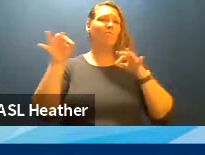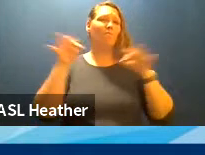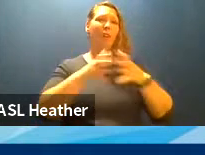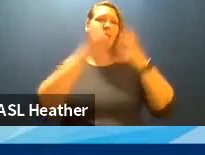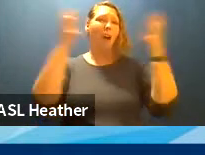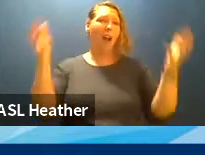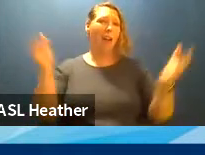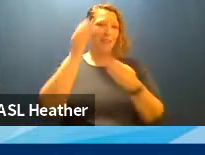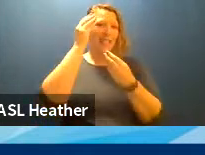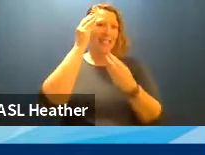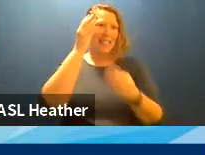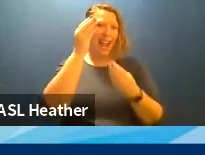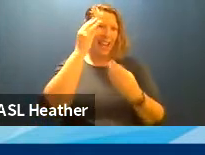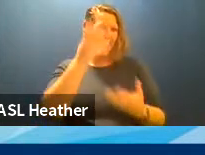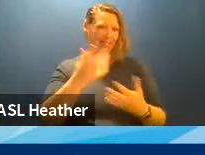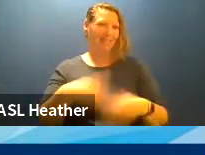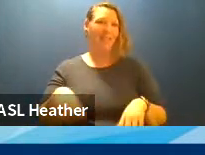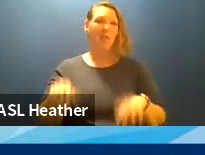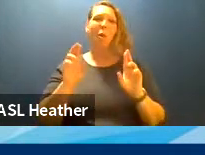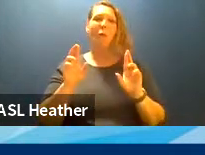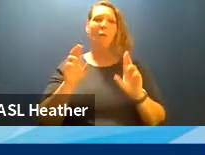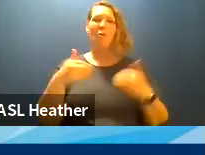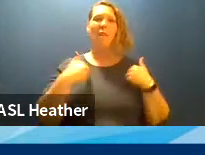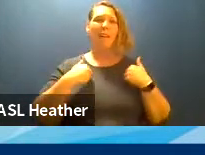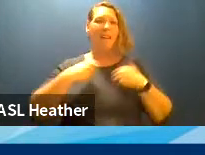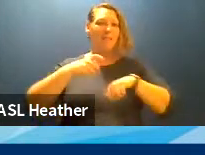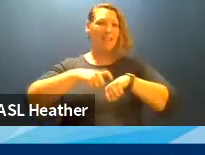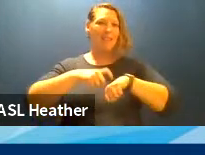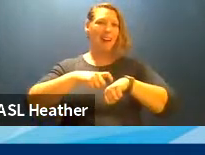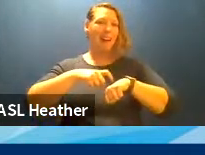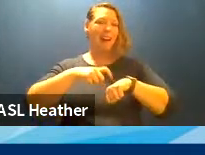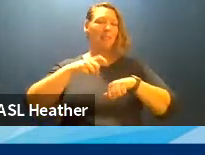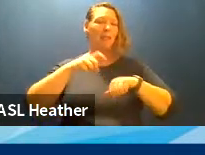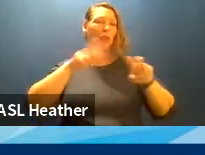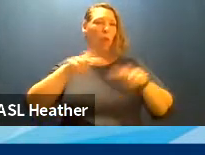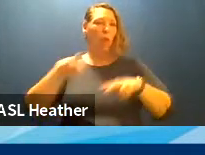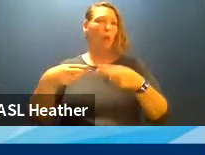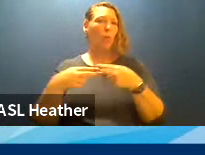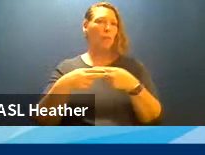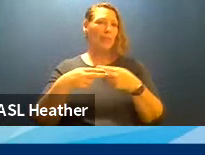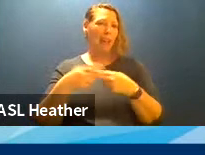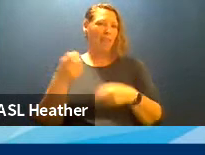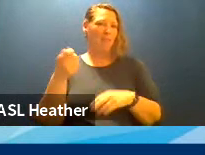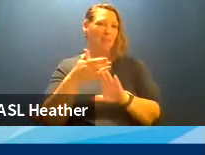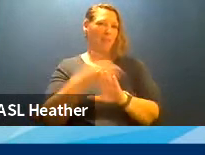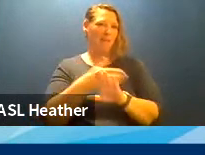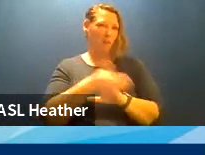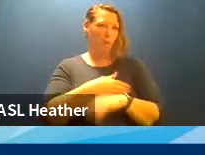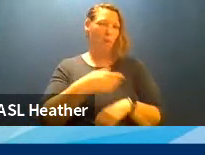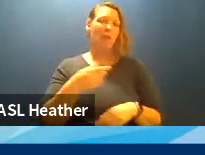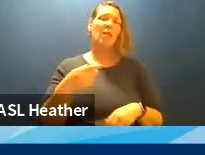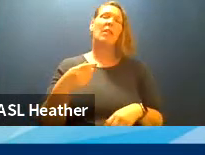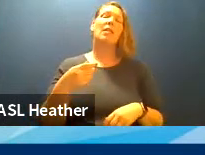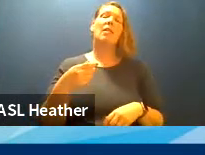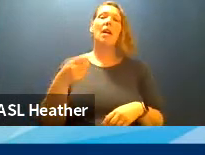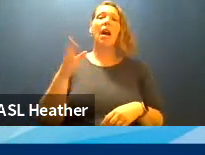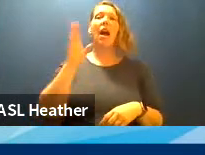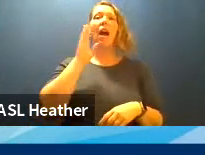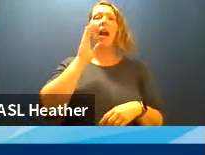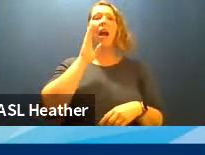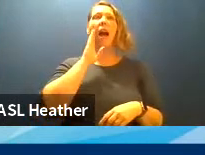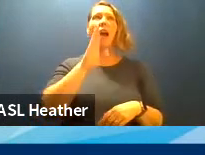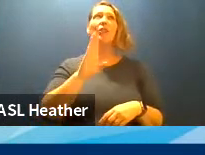data. Hopefully you've had a chance to look through the slides a little bit in preparation. I'm going to